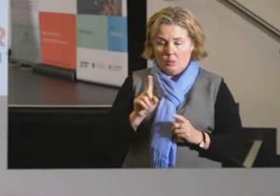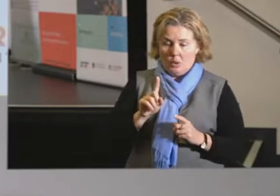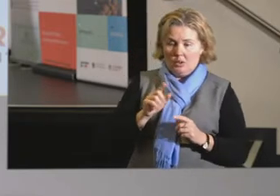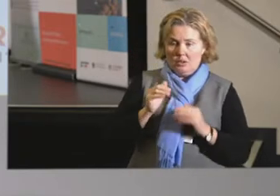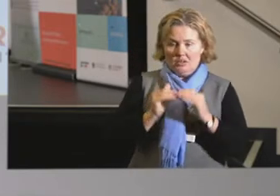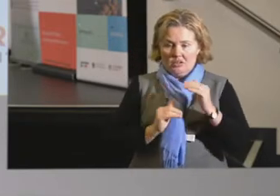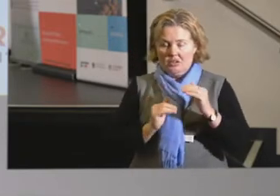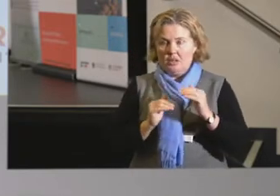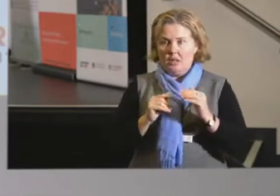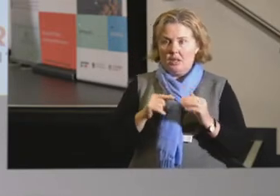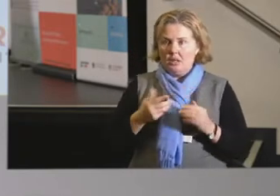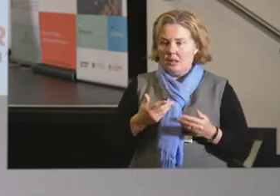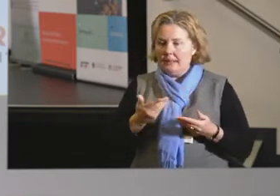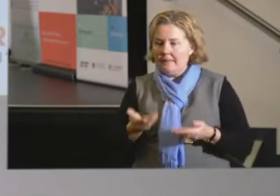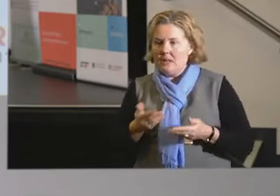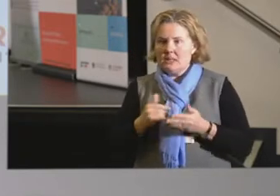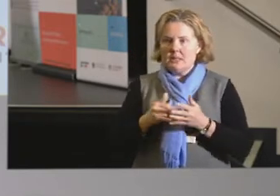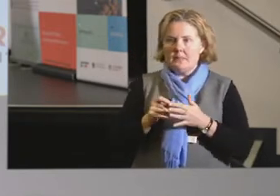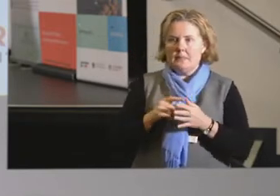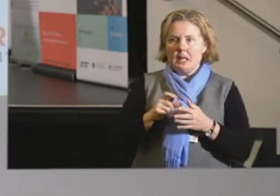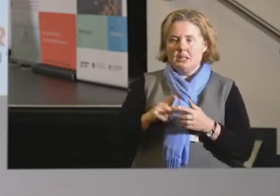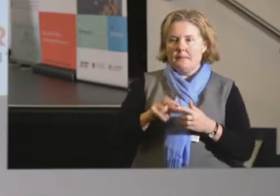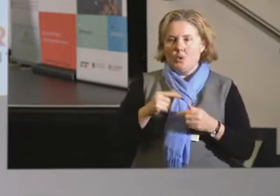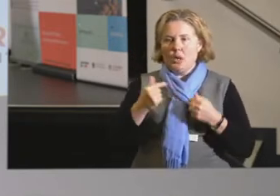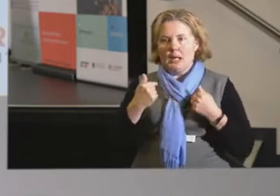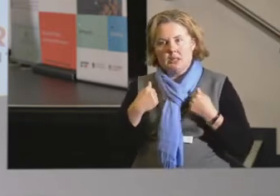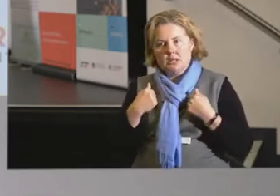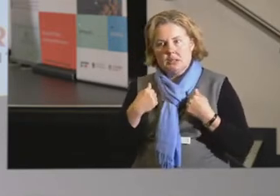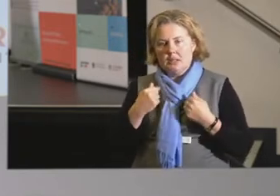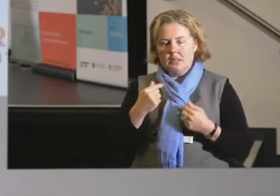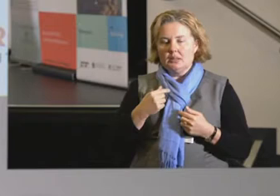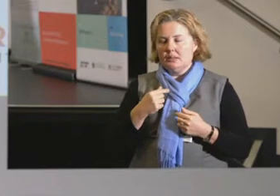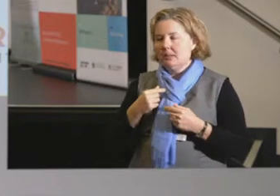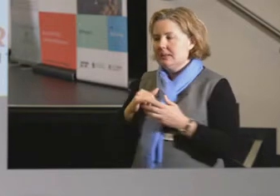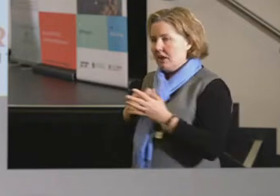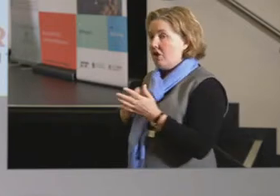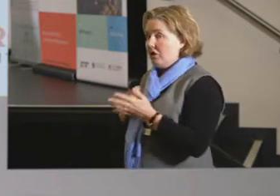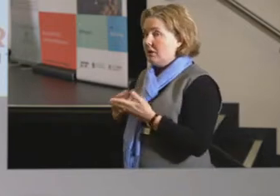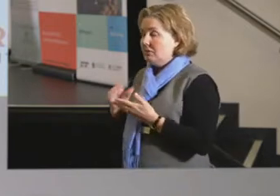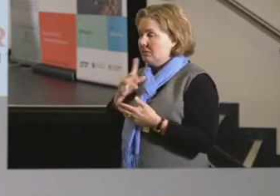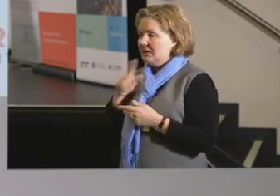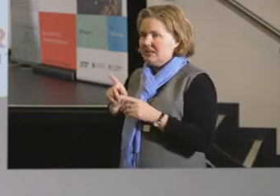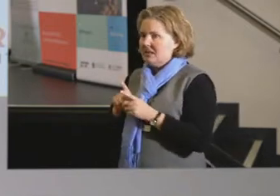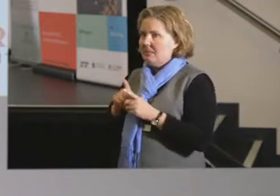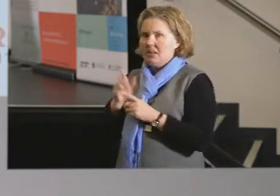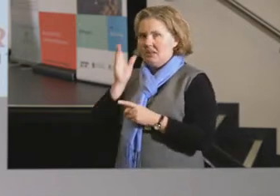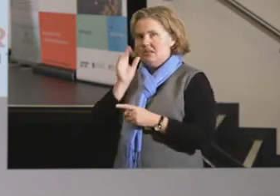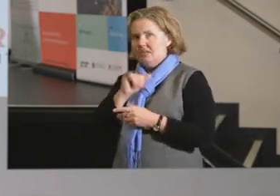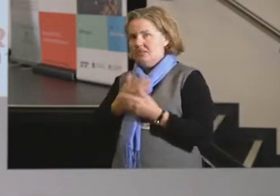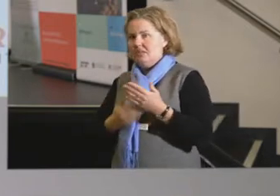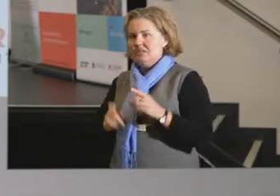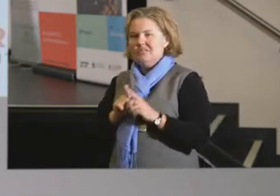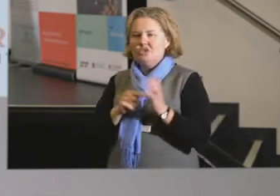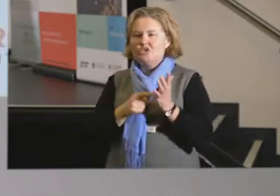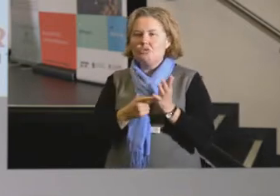space for that. And I think we hear that narrative also in Trump's America around certain